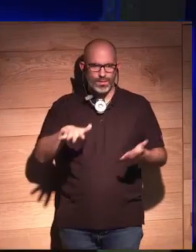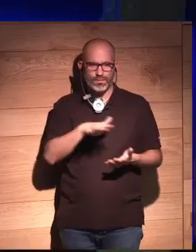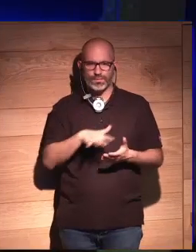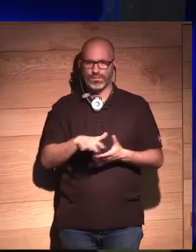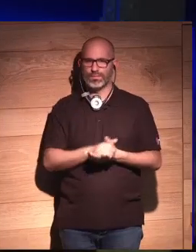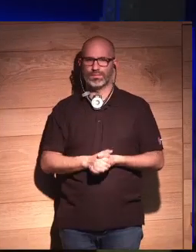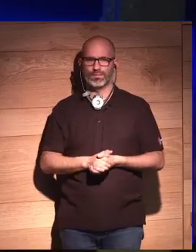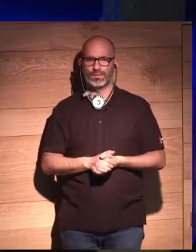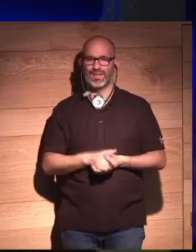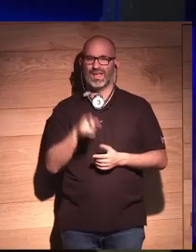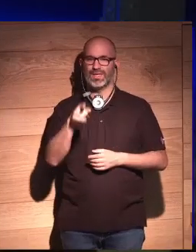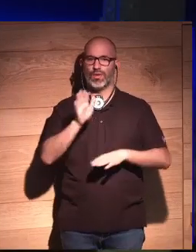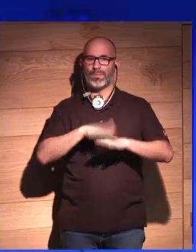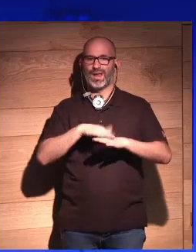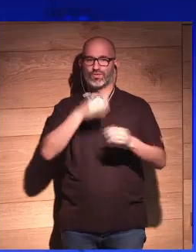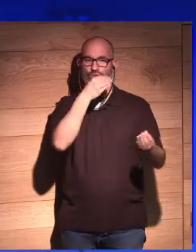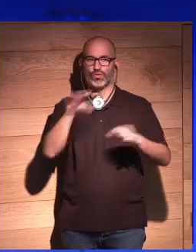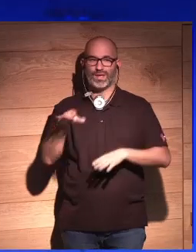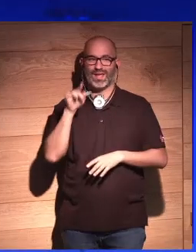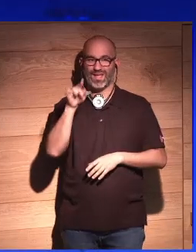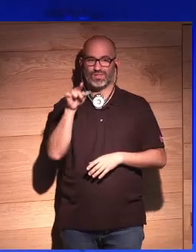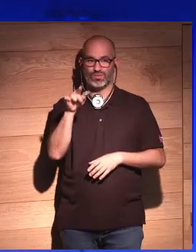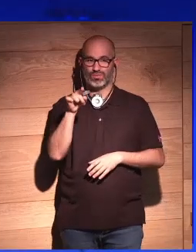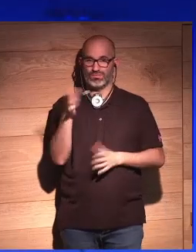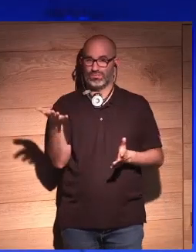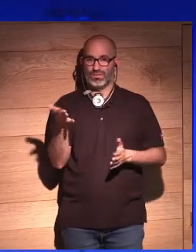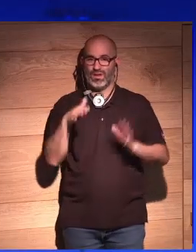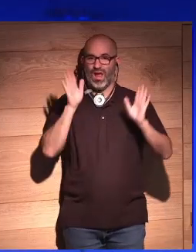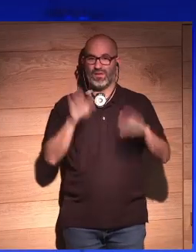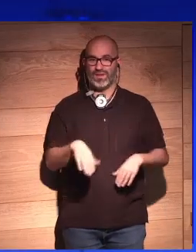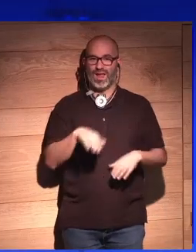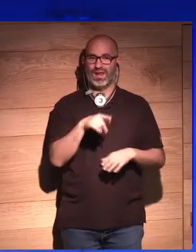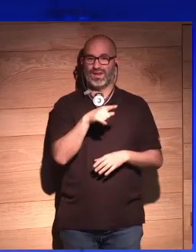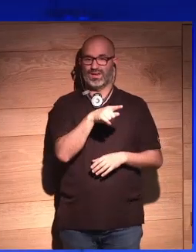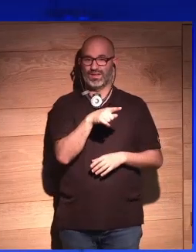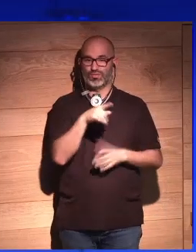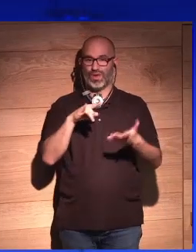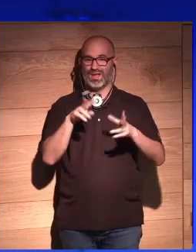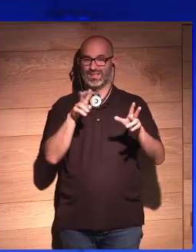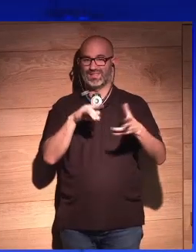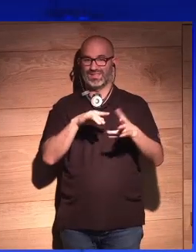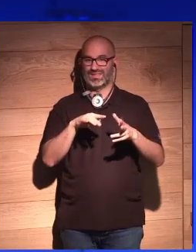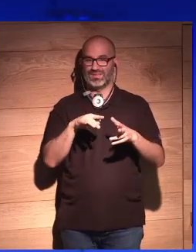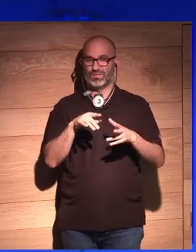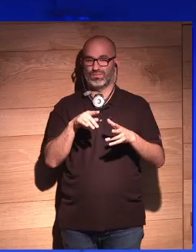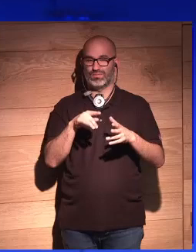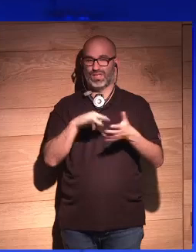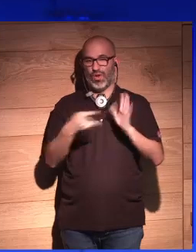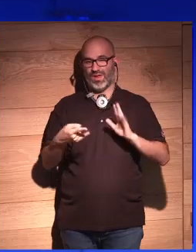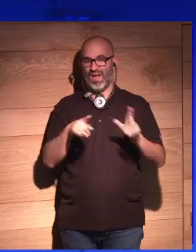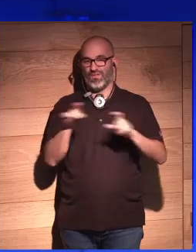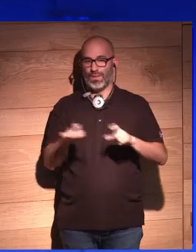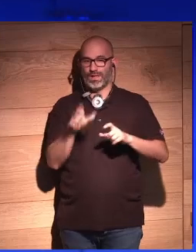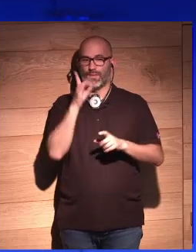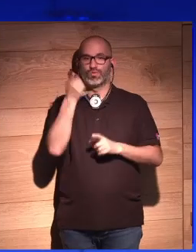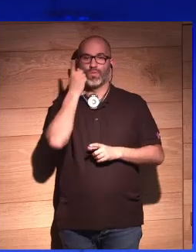To replace this. It is a computing technology. And so essentially you put this in your pocket, you wear the leap,